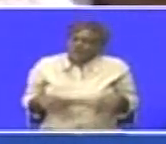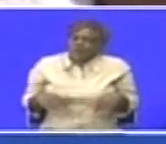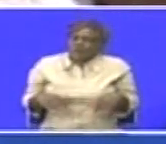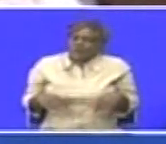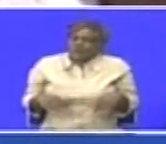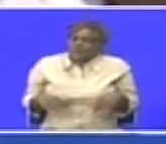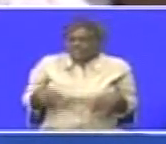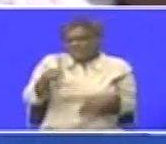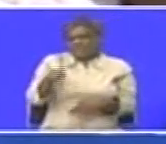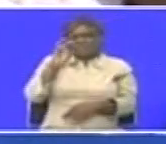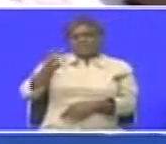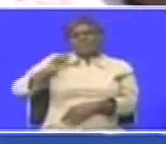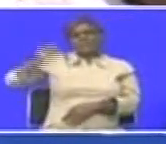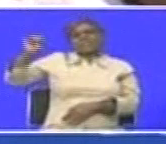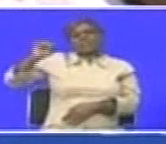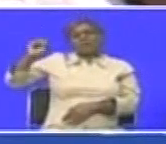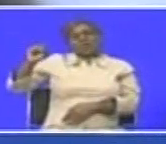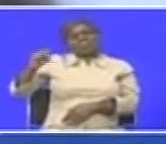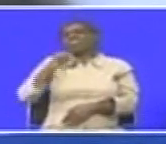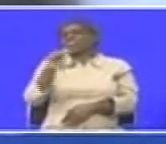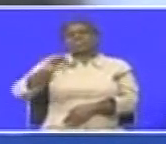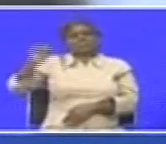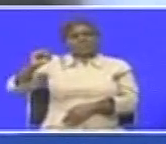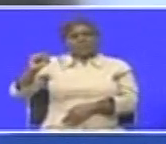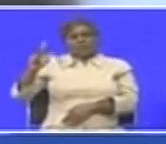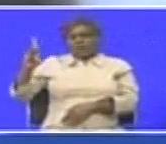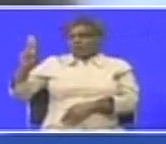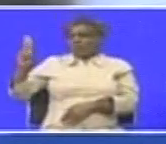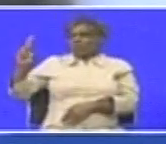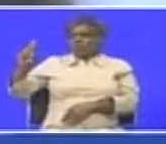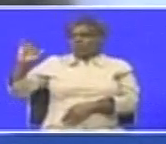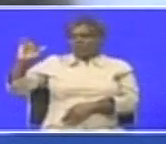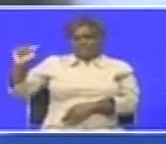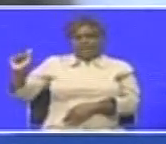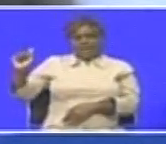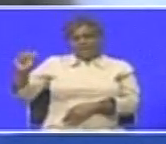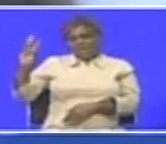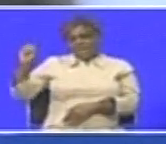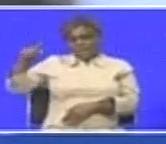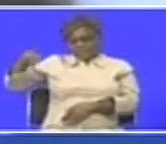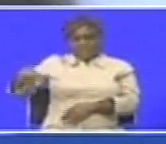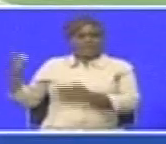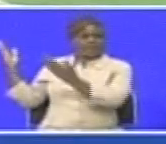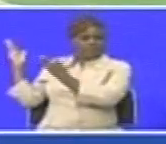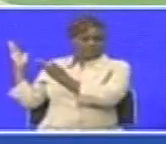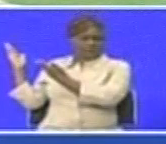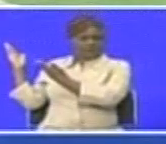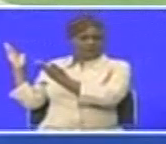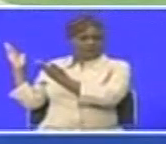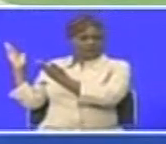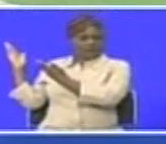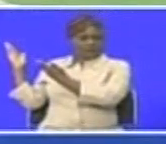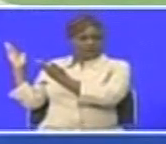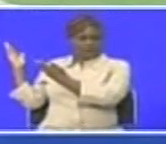and they make it look like it's political when it is not. Moses Kuria, mbunge wa Gatondo, Ferdinand